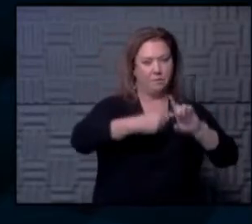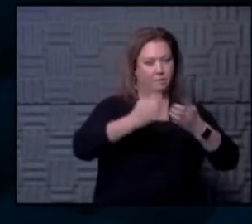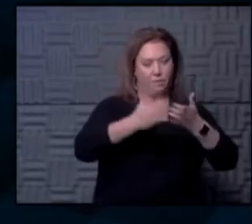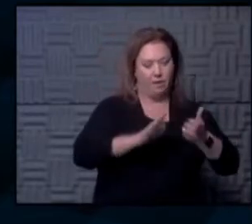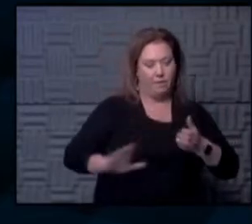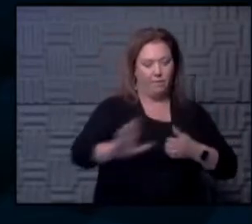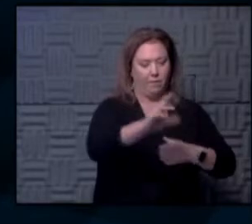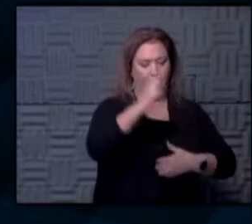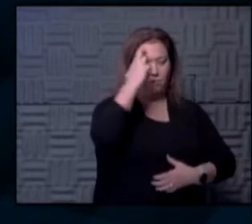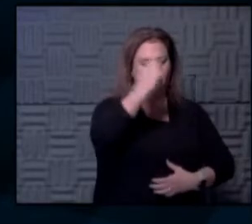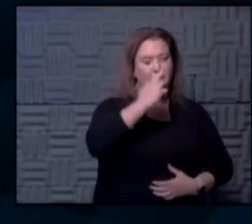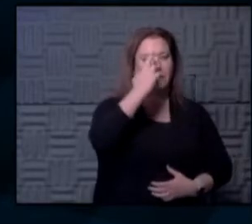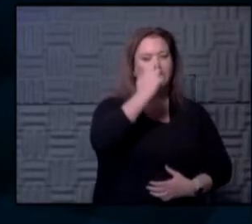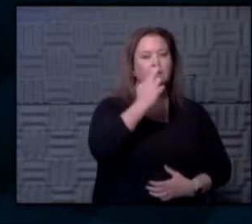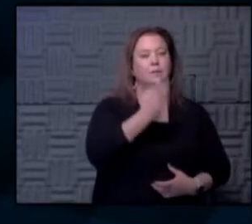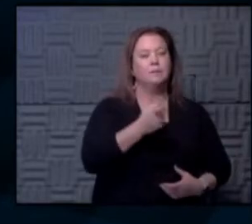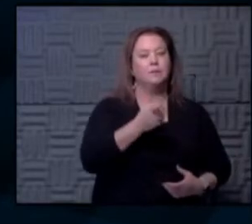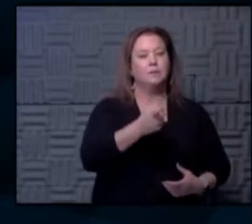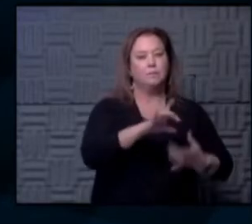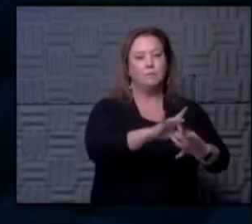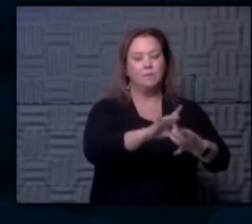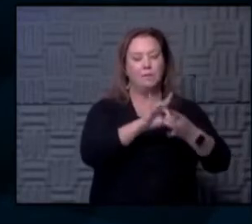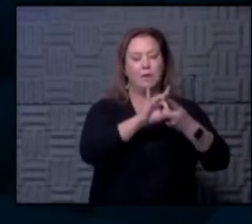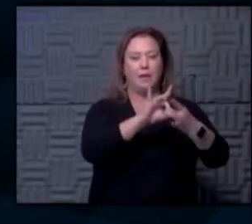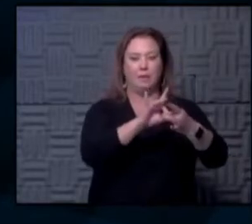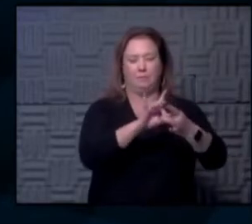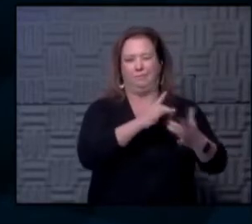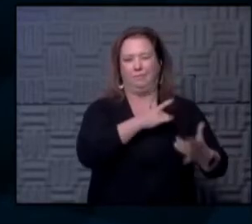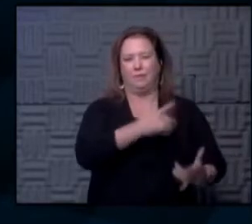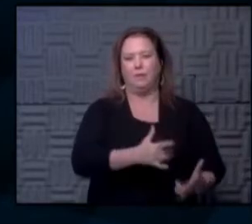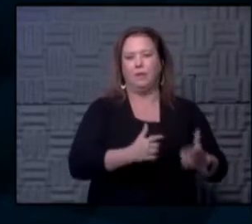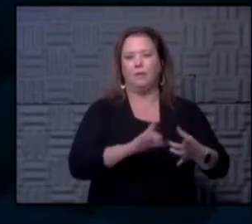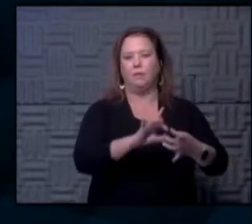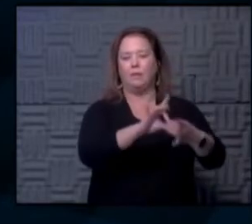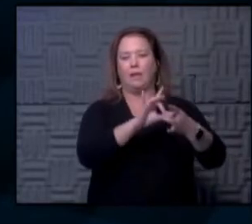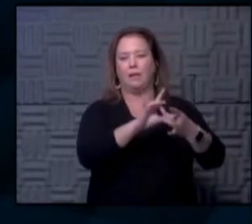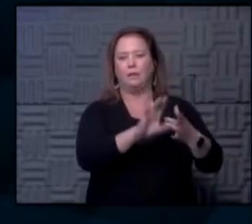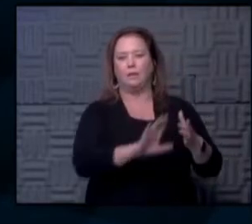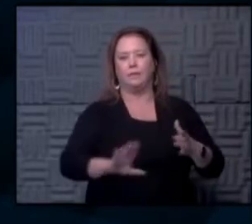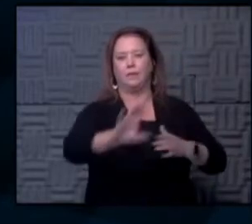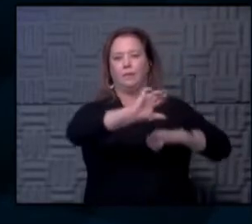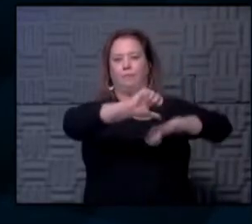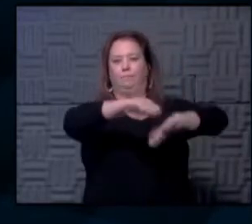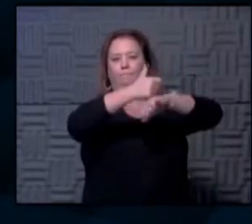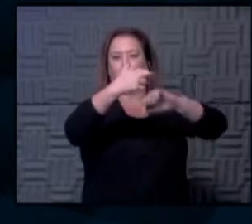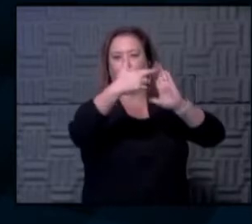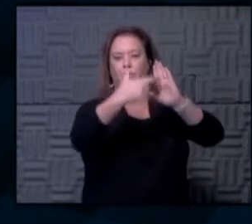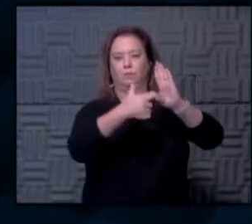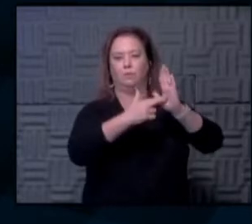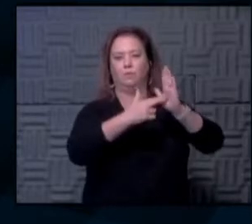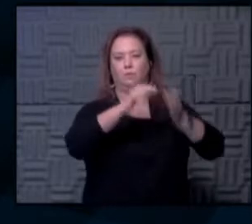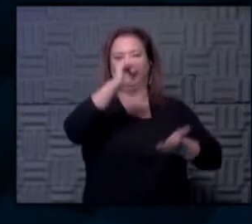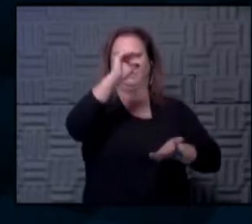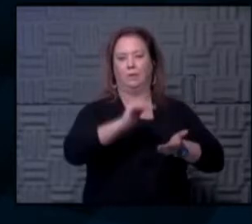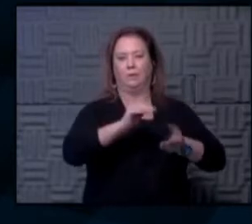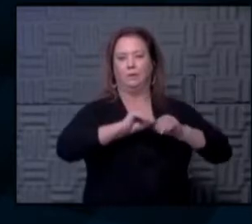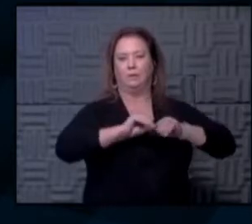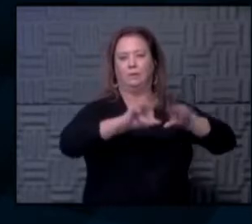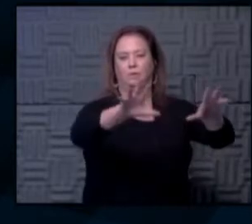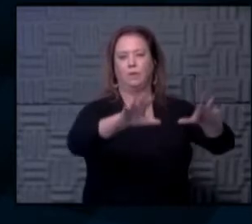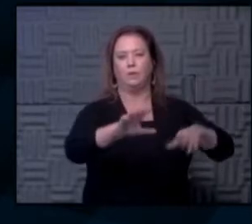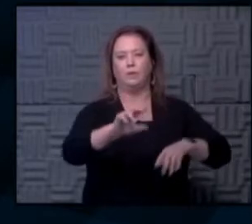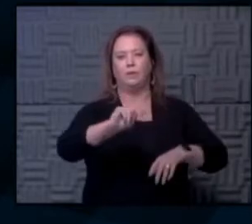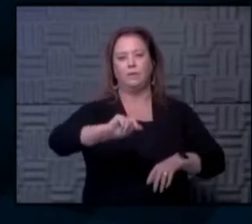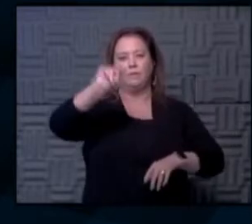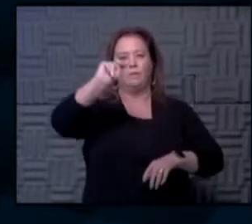whatever reason related to most likely to measures that have been put in place to mitigate community spread in places